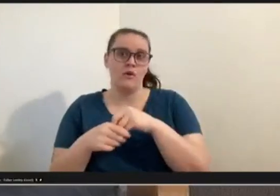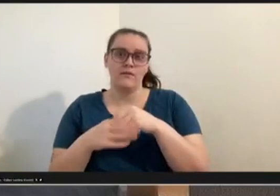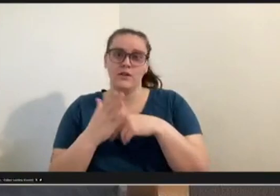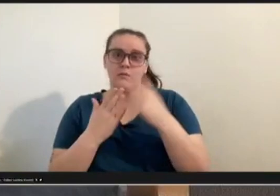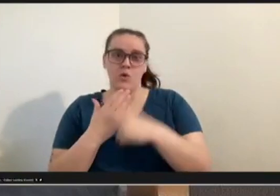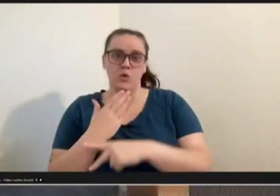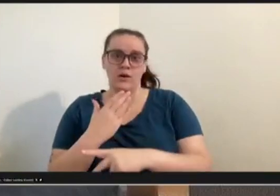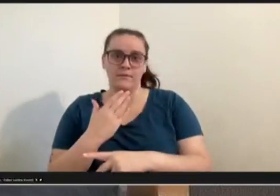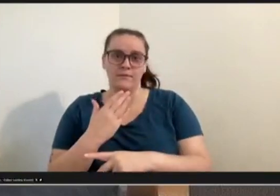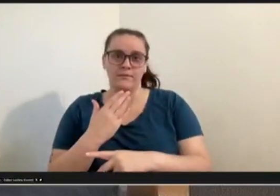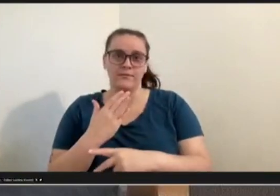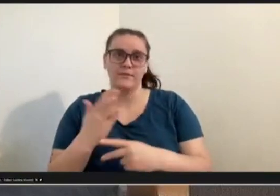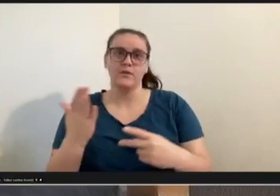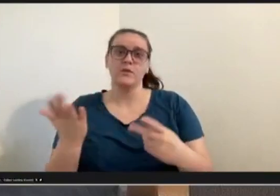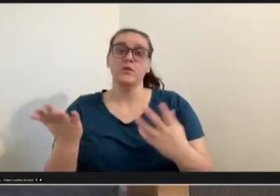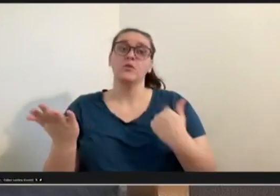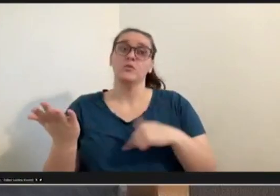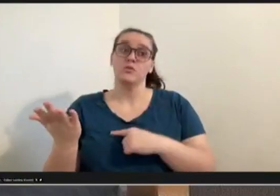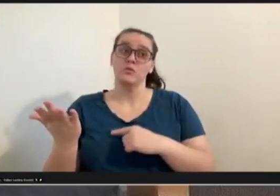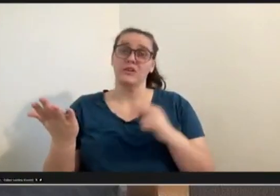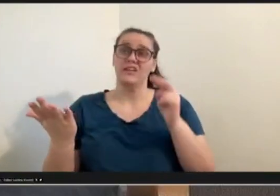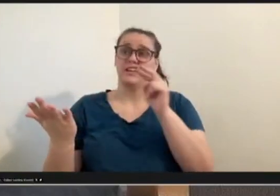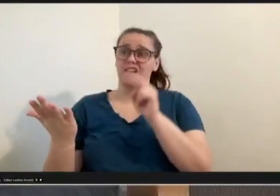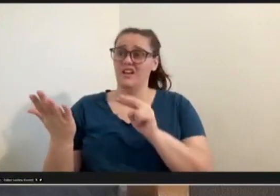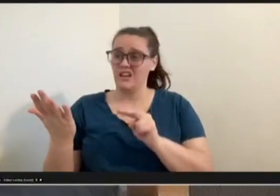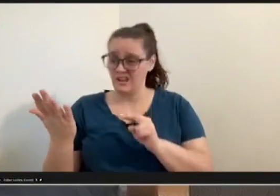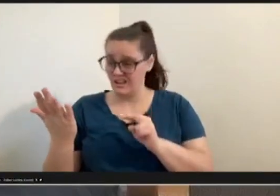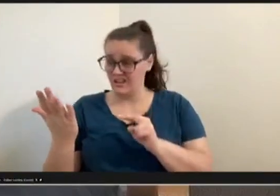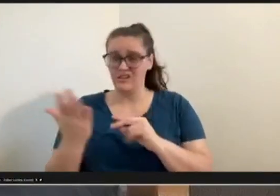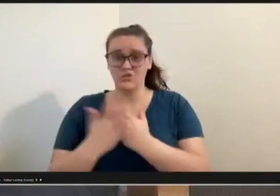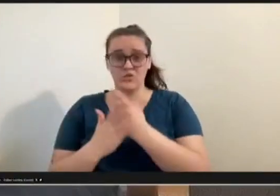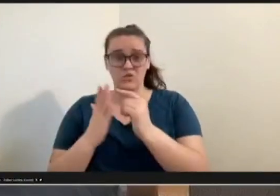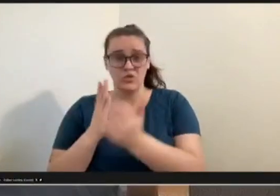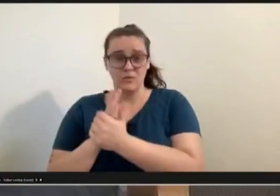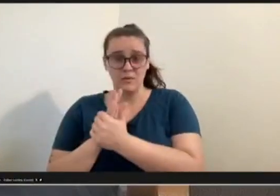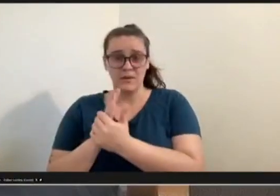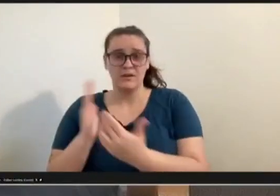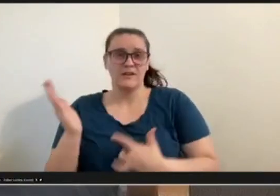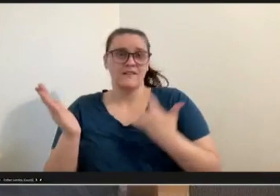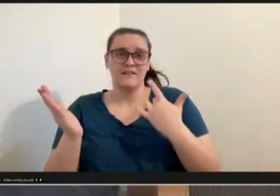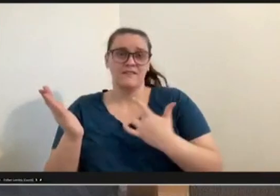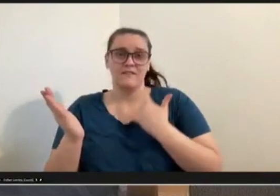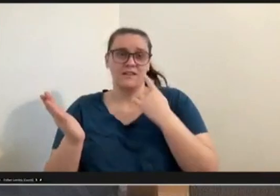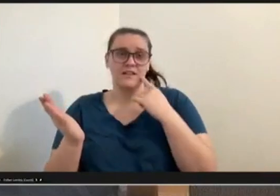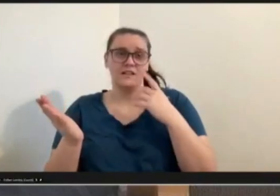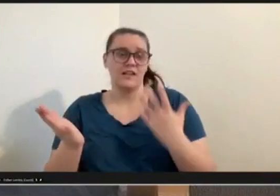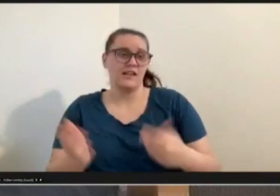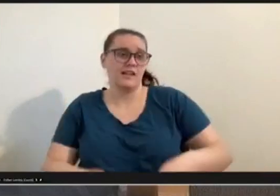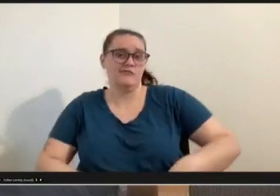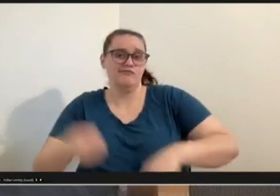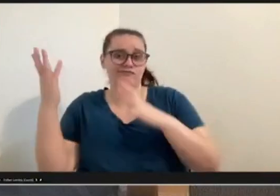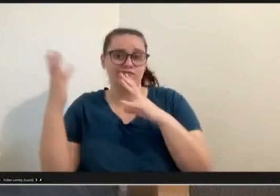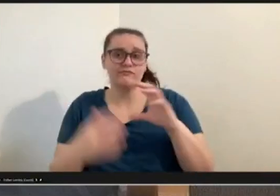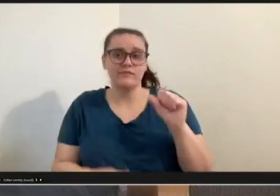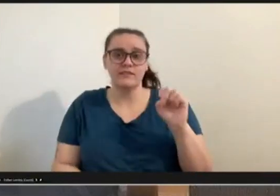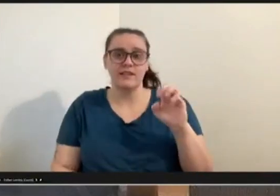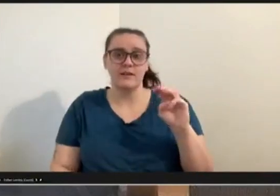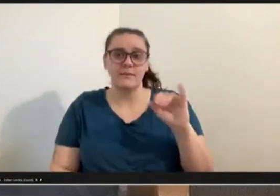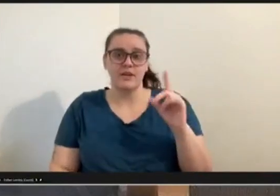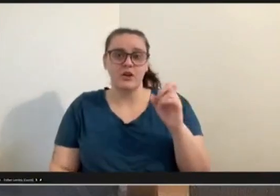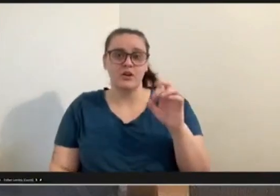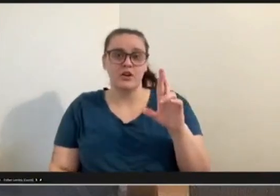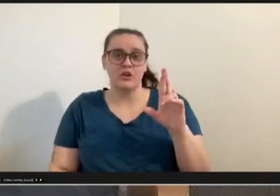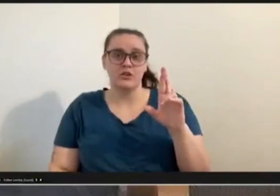nail in the coffin for the SIP program for the semiconductor industry anyway, which has shown benefits to Oregon for